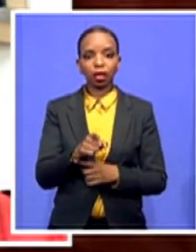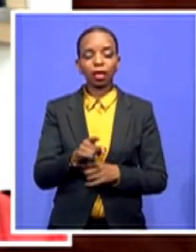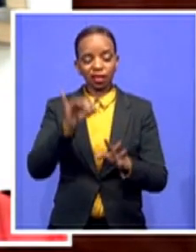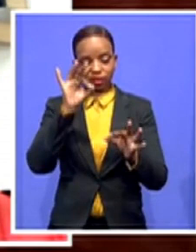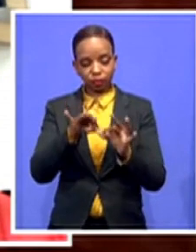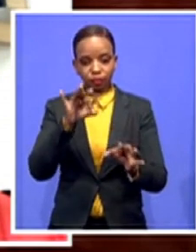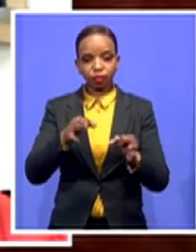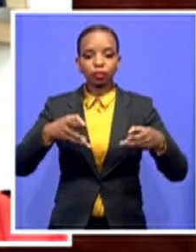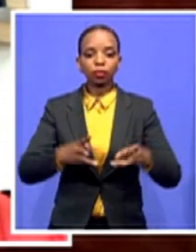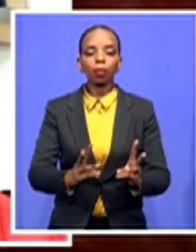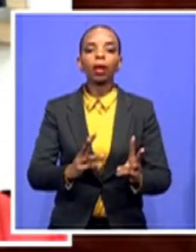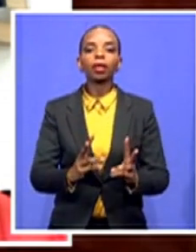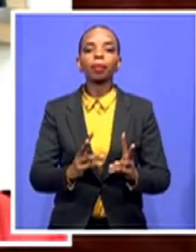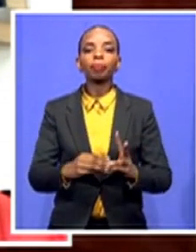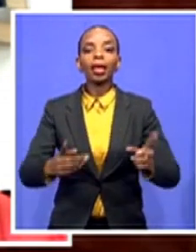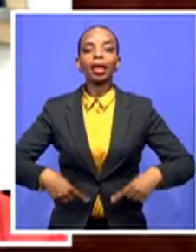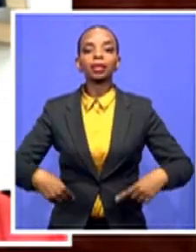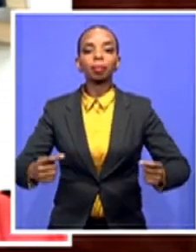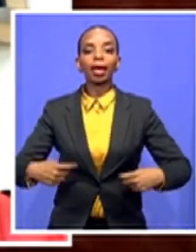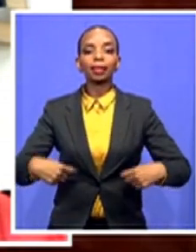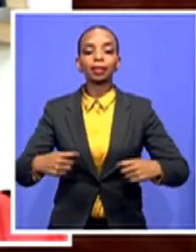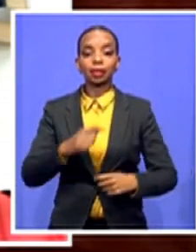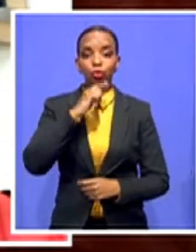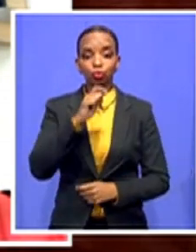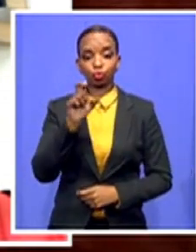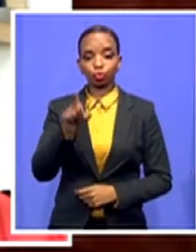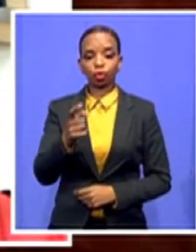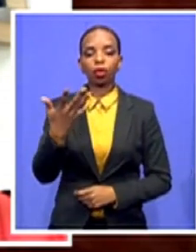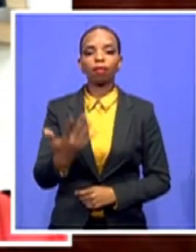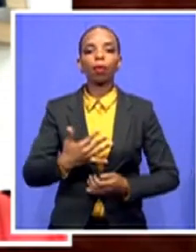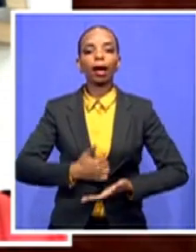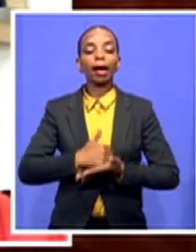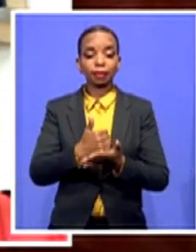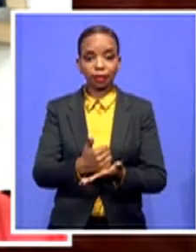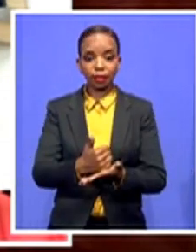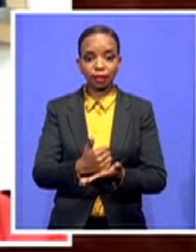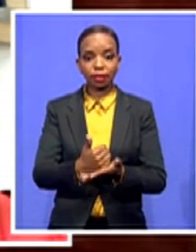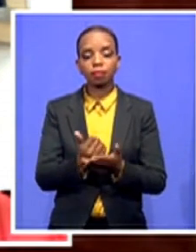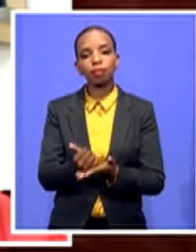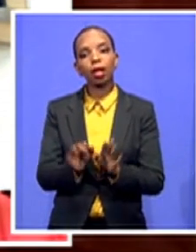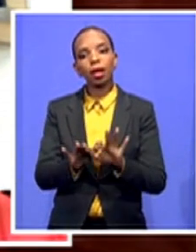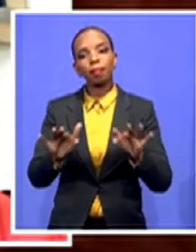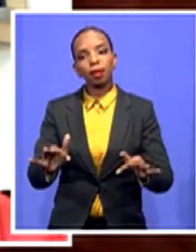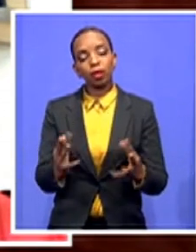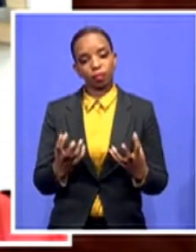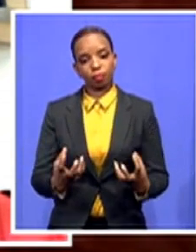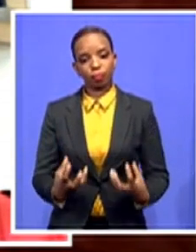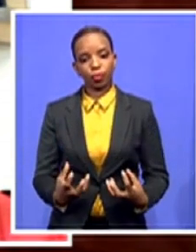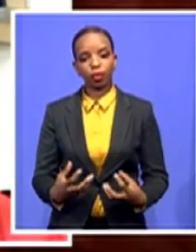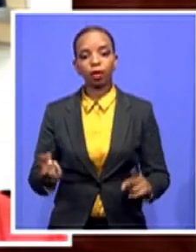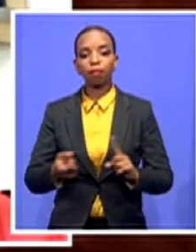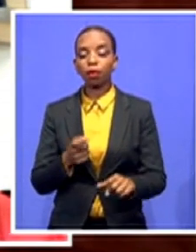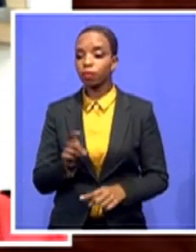directed to assist and to help poor get out of the deep, dark hole of poverty, unemployment,